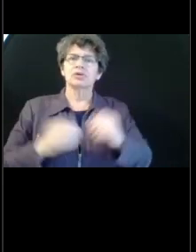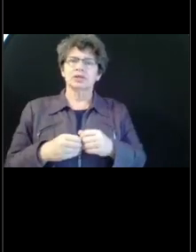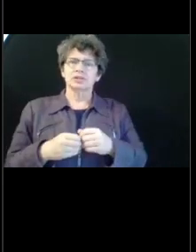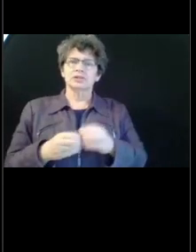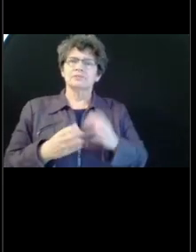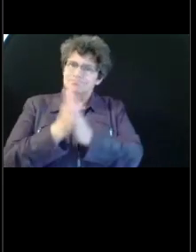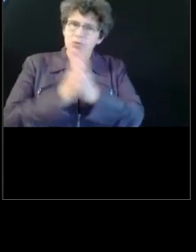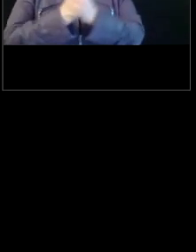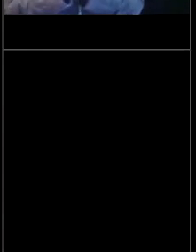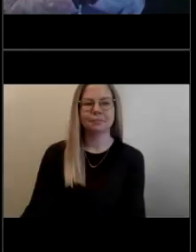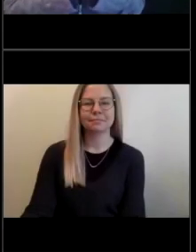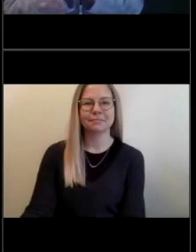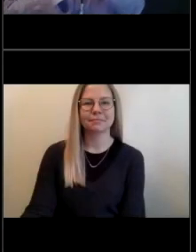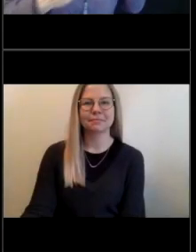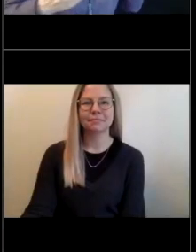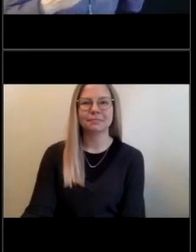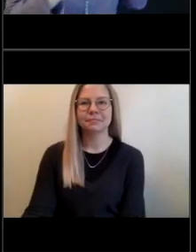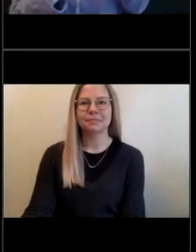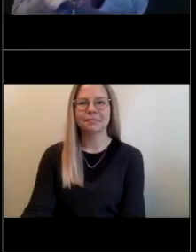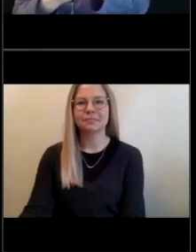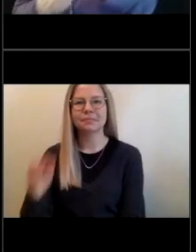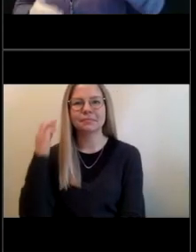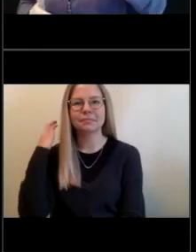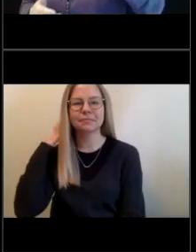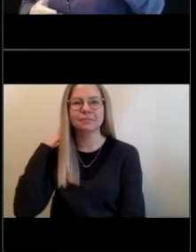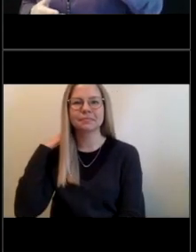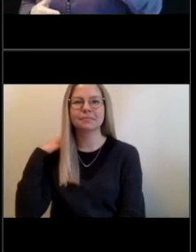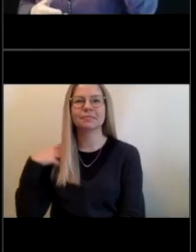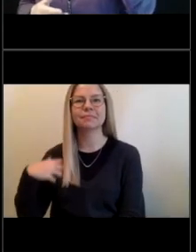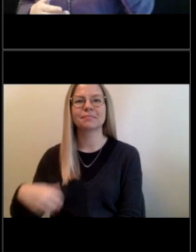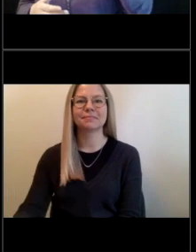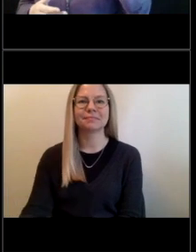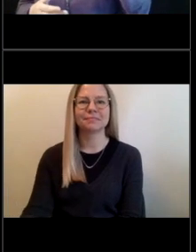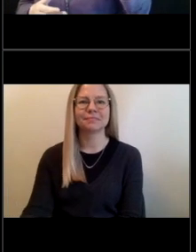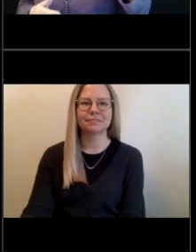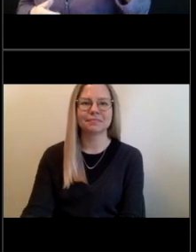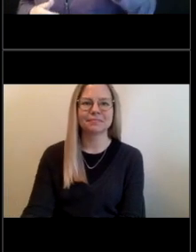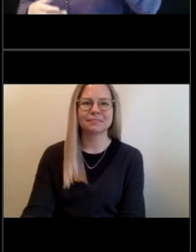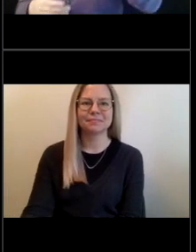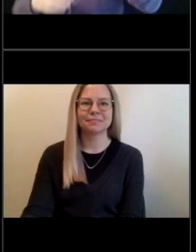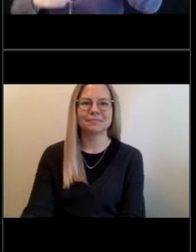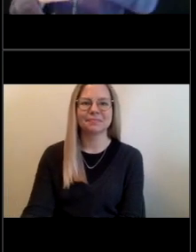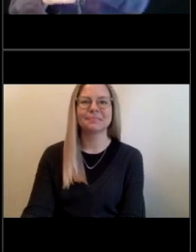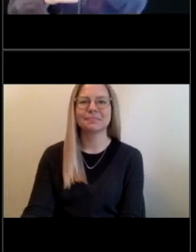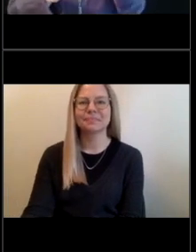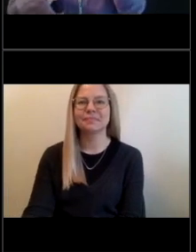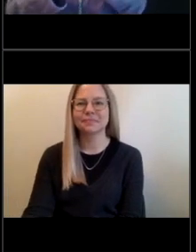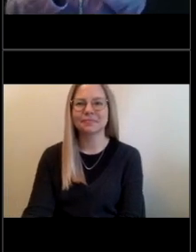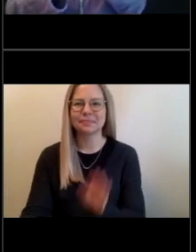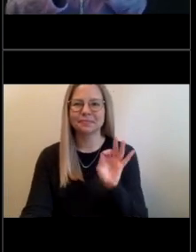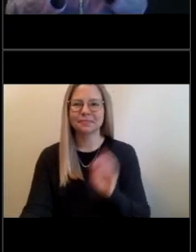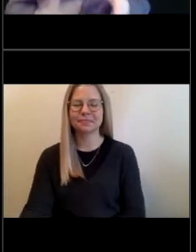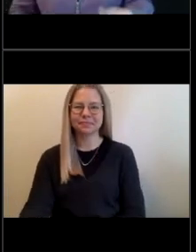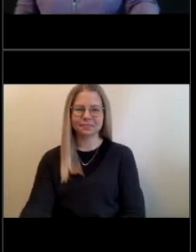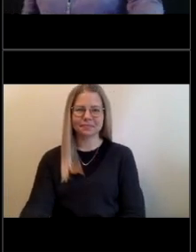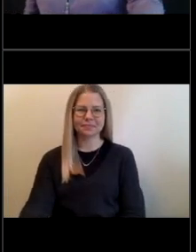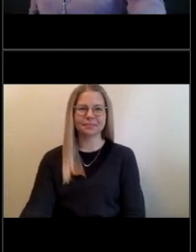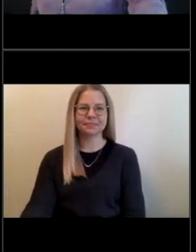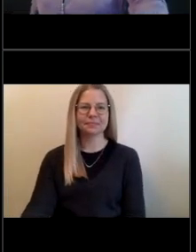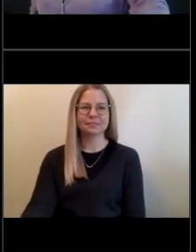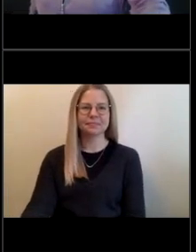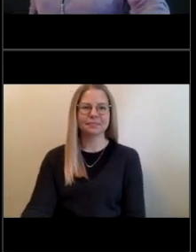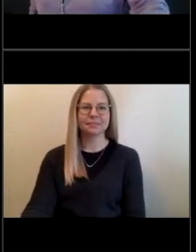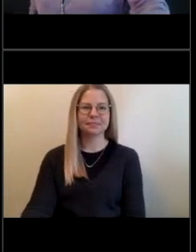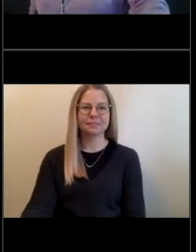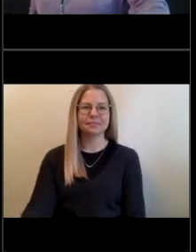goal. One of the other things about taking on anything in life, whether it's climbing Kilimanjaro